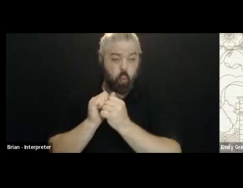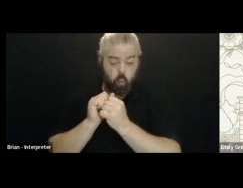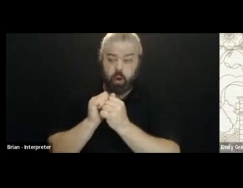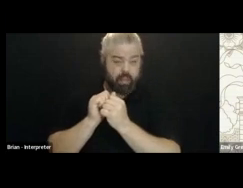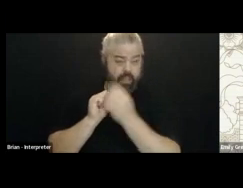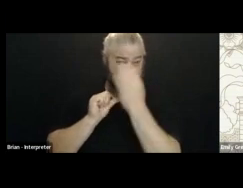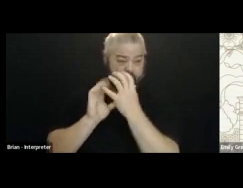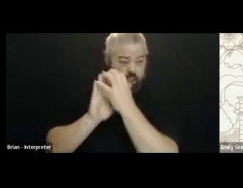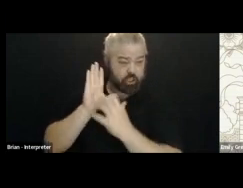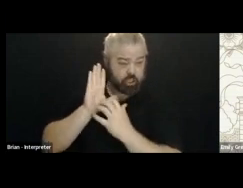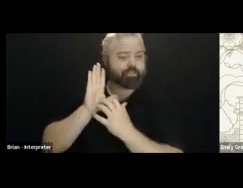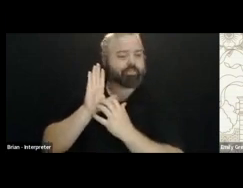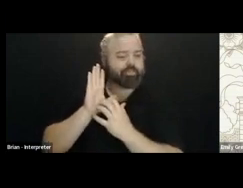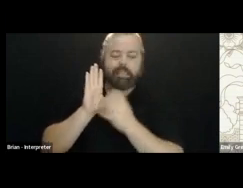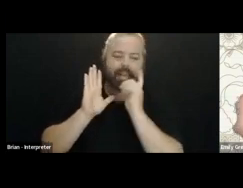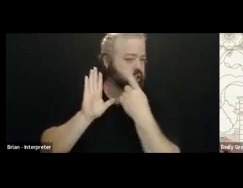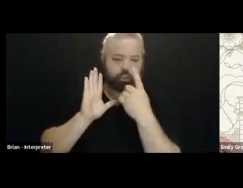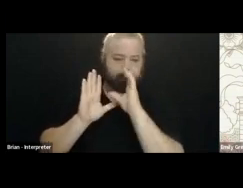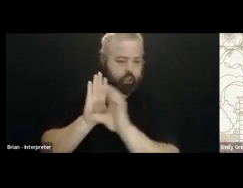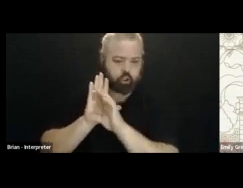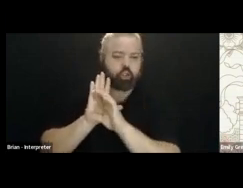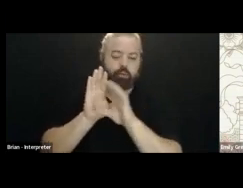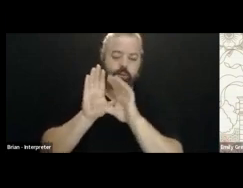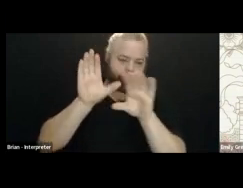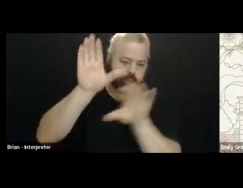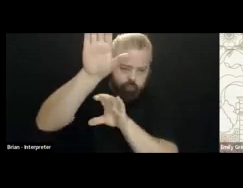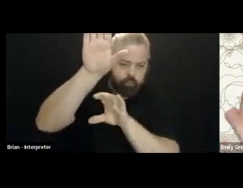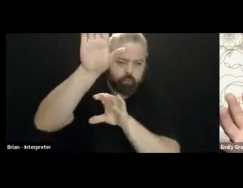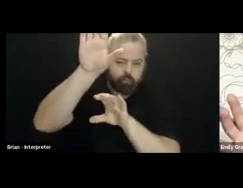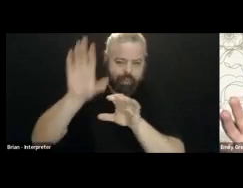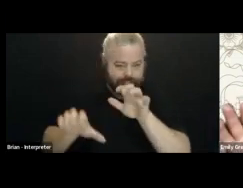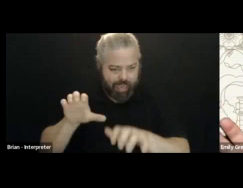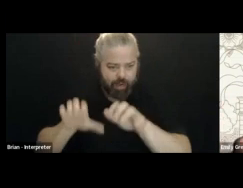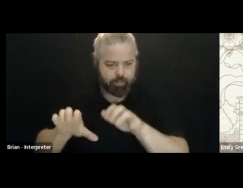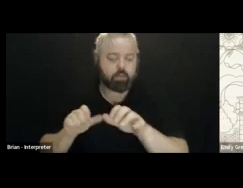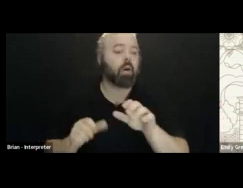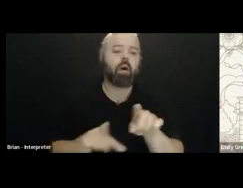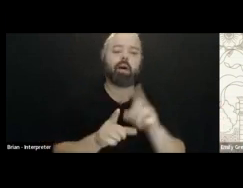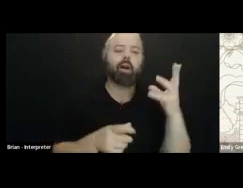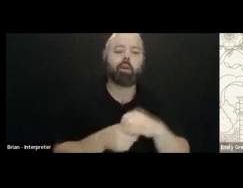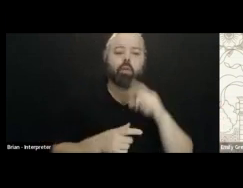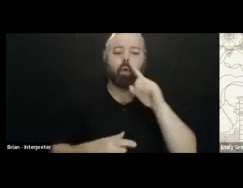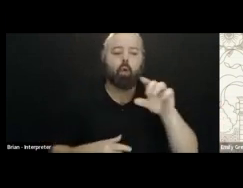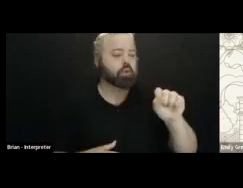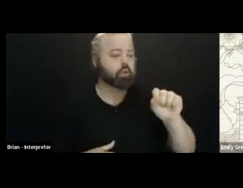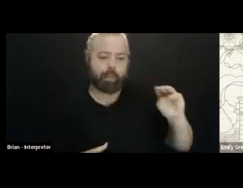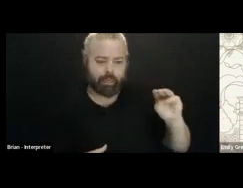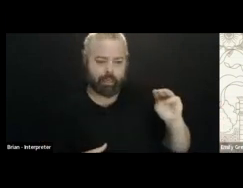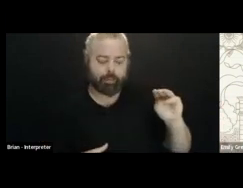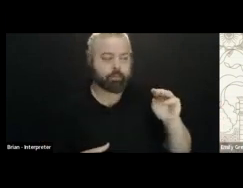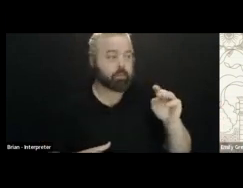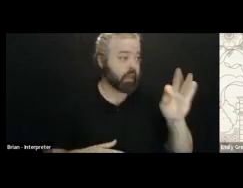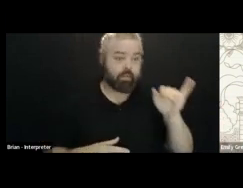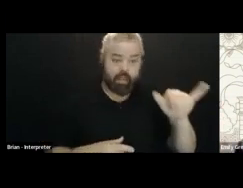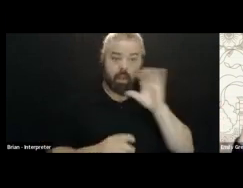somewhere else. This also includes social media. So if we were to recreate this image, recycle it and put